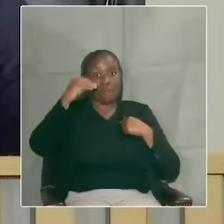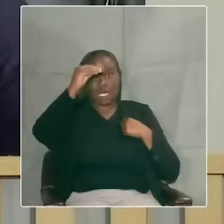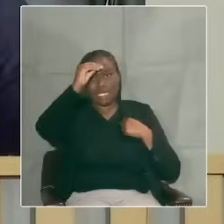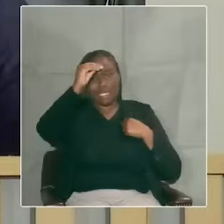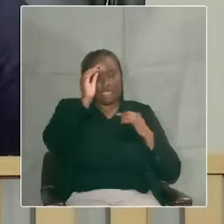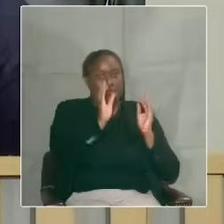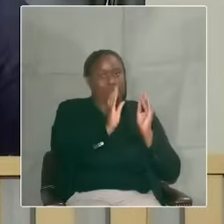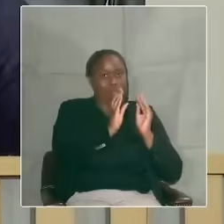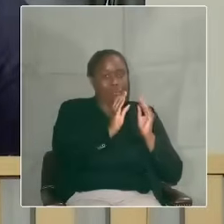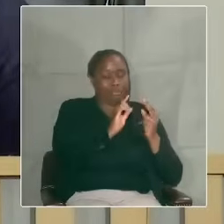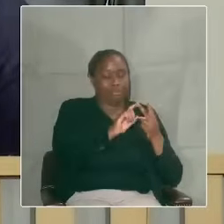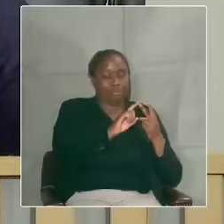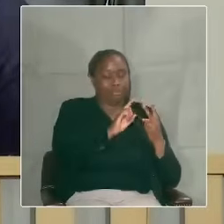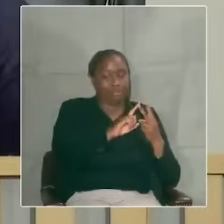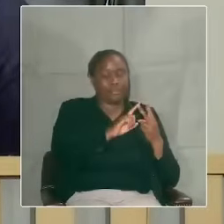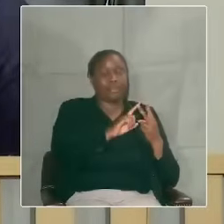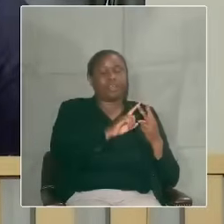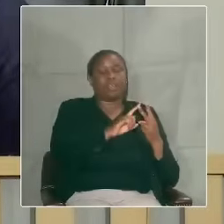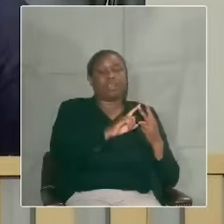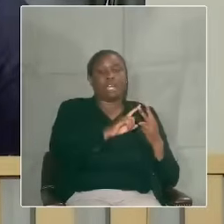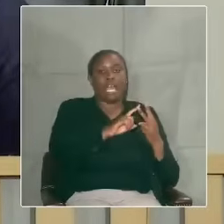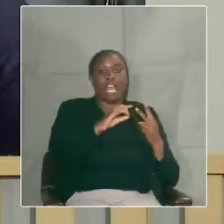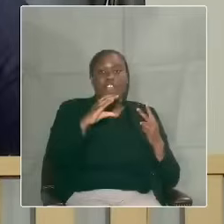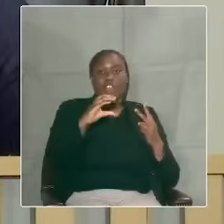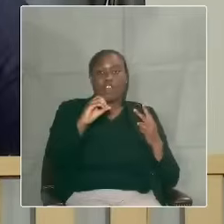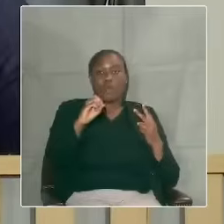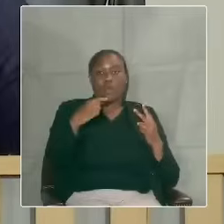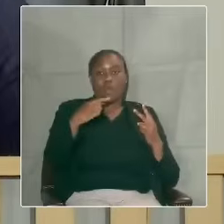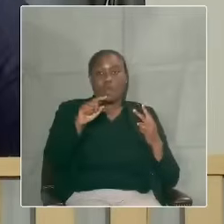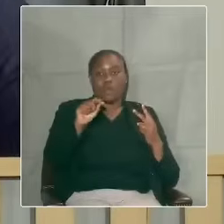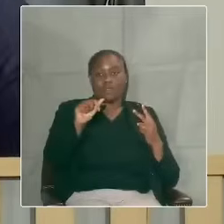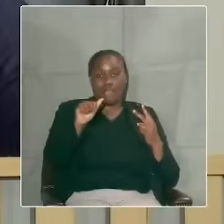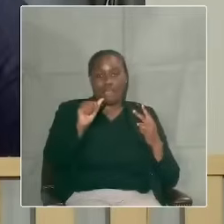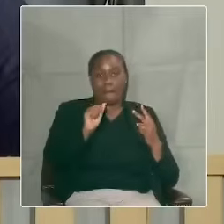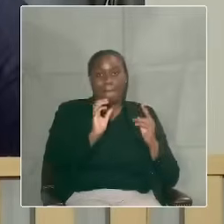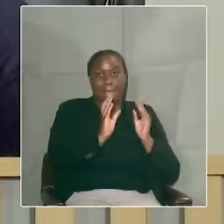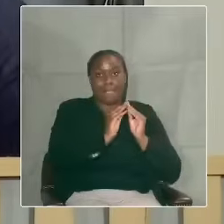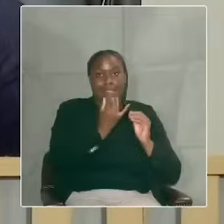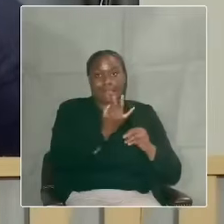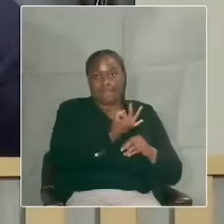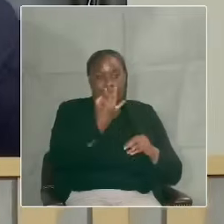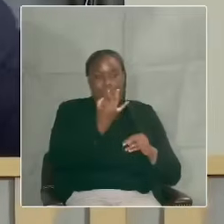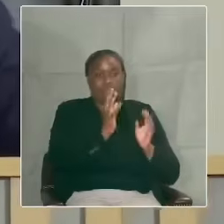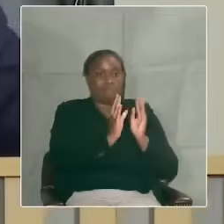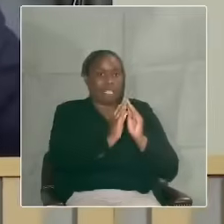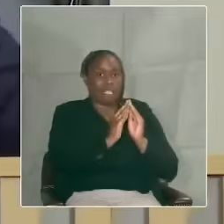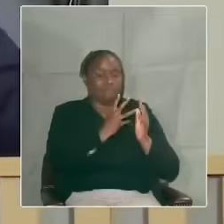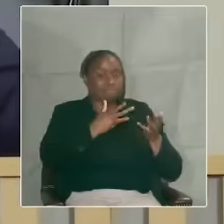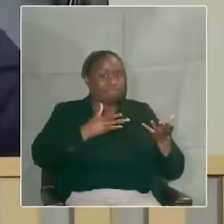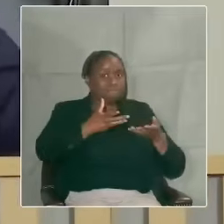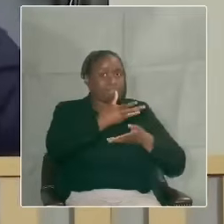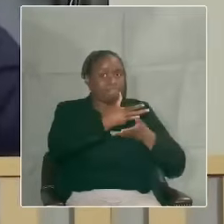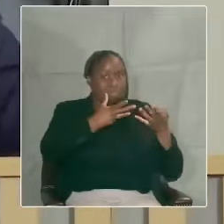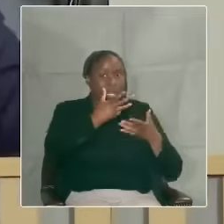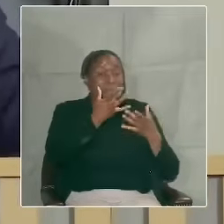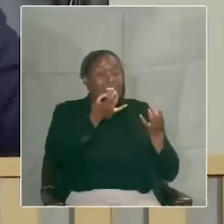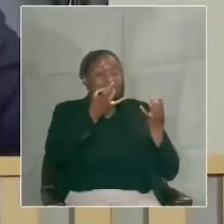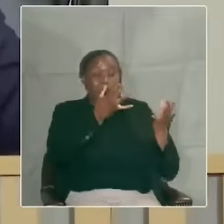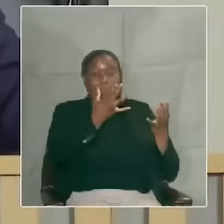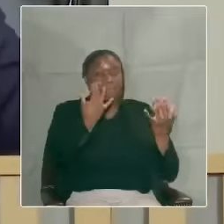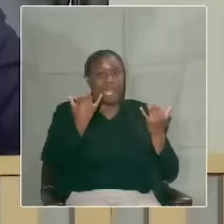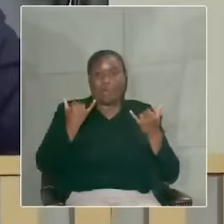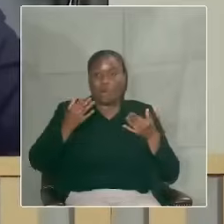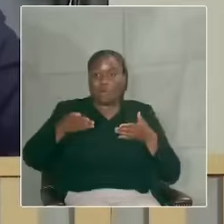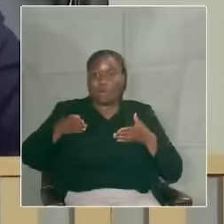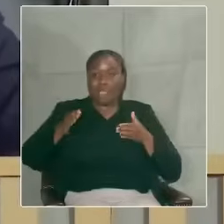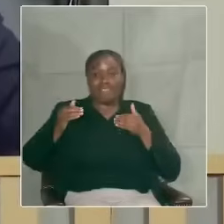Police and Minister of Cocta, and after that meeting, I said to them, this is the way forward,